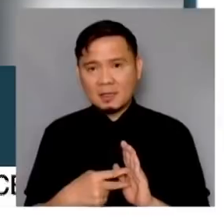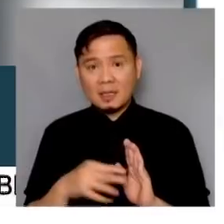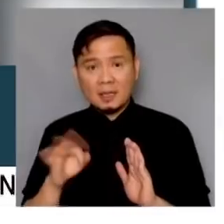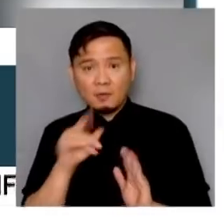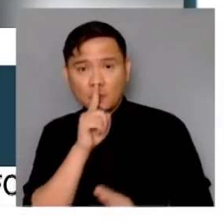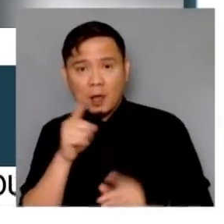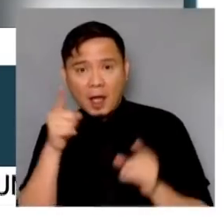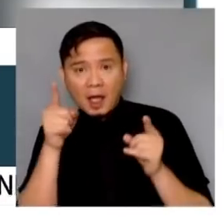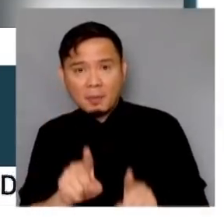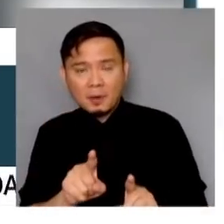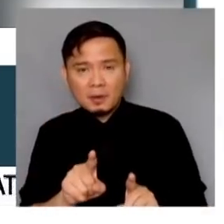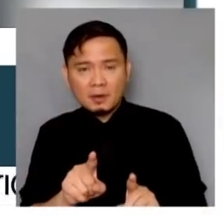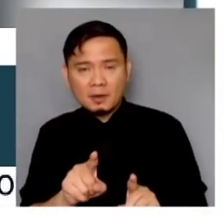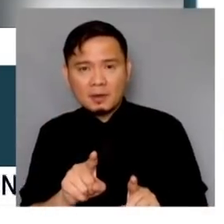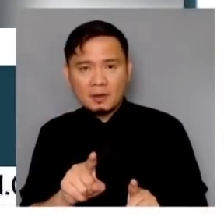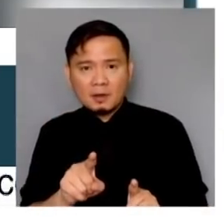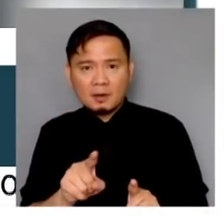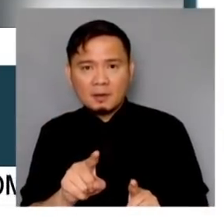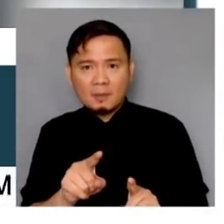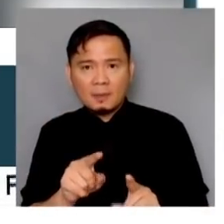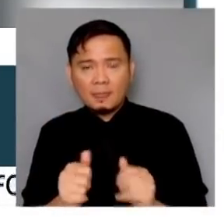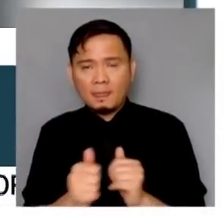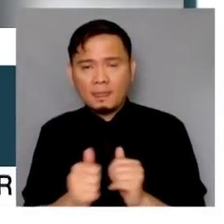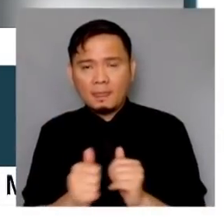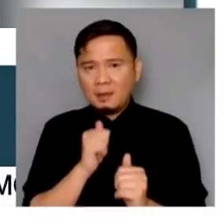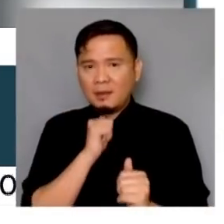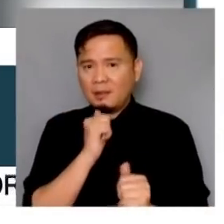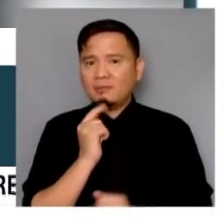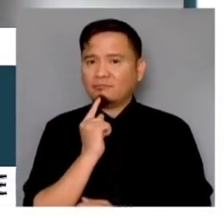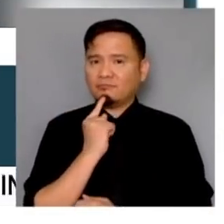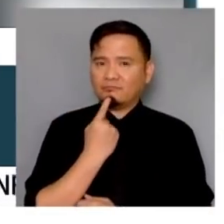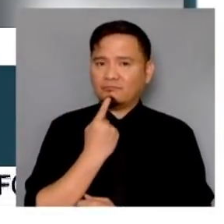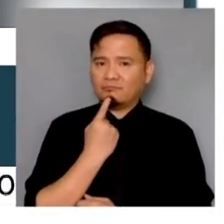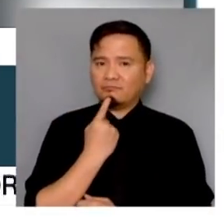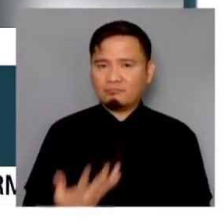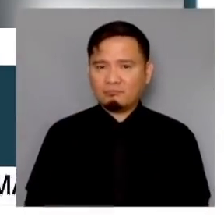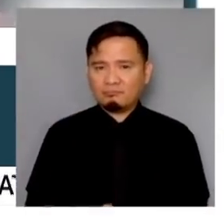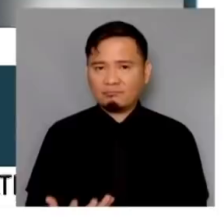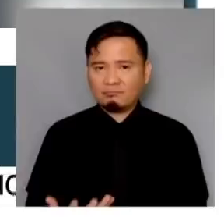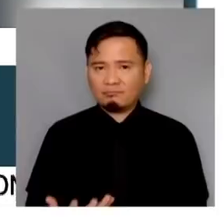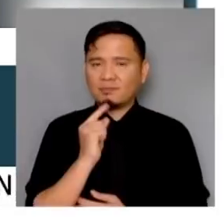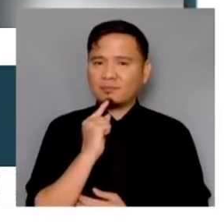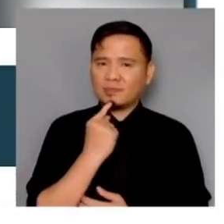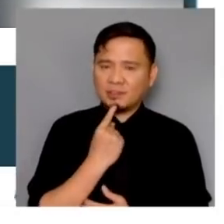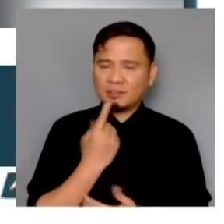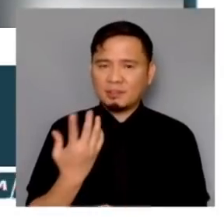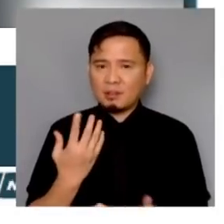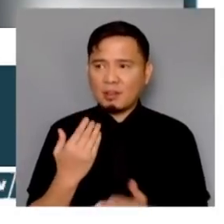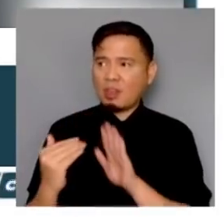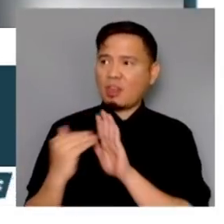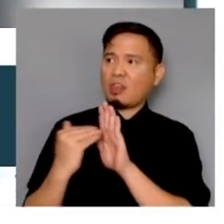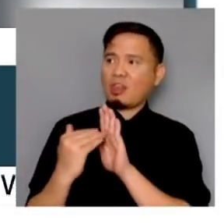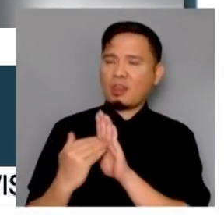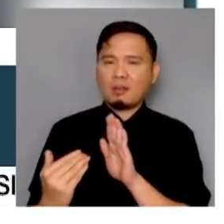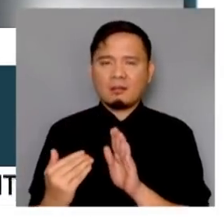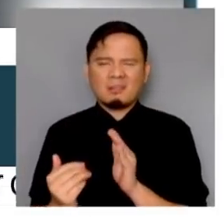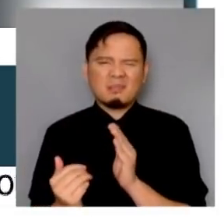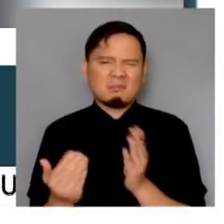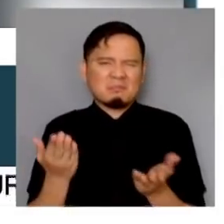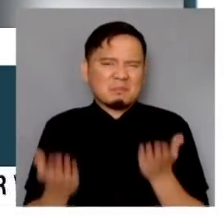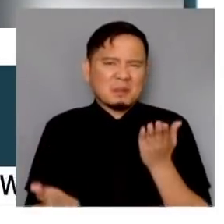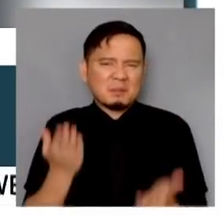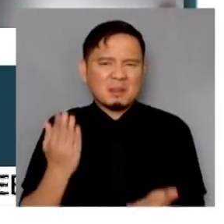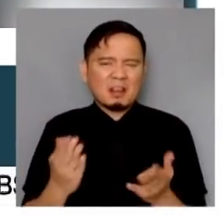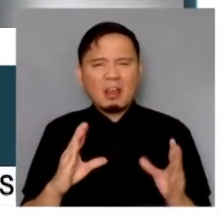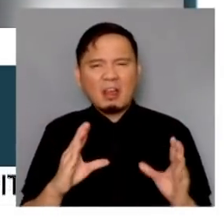happened, it has not been. Taken up seriously considered. Wala. So parang kwentuhan lang siguro yan. So